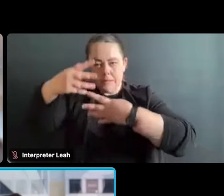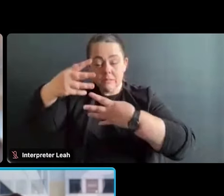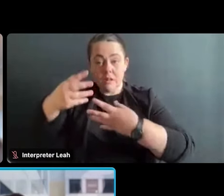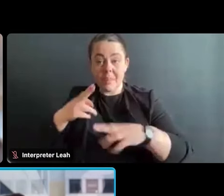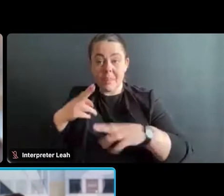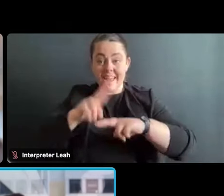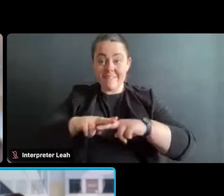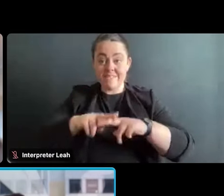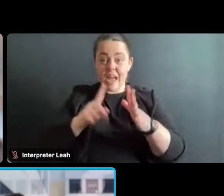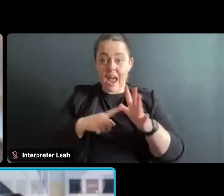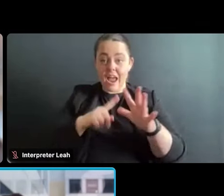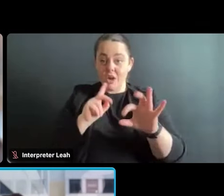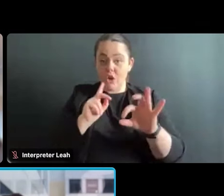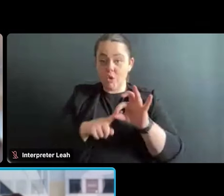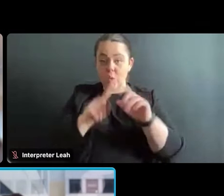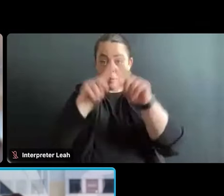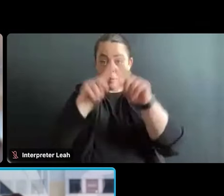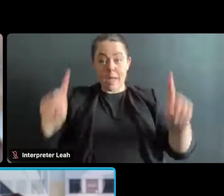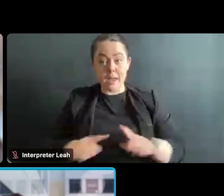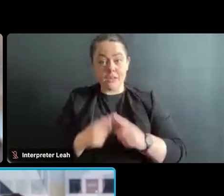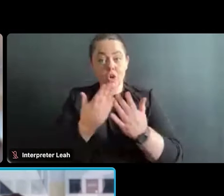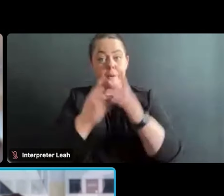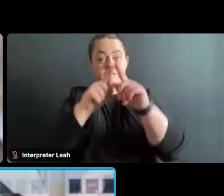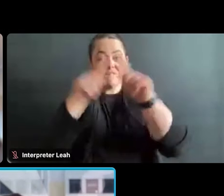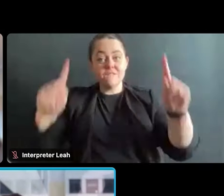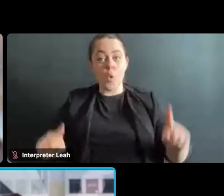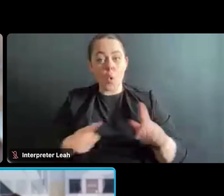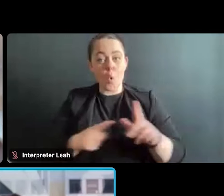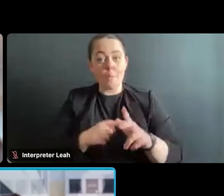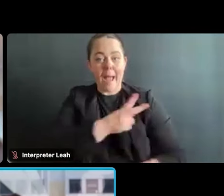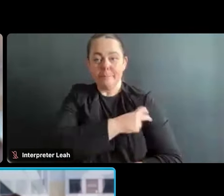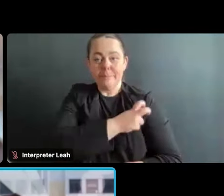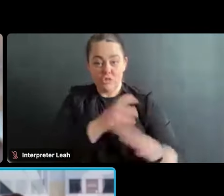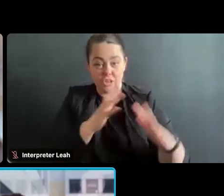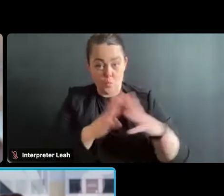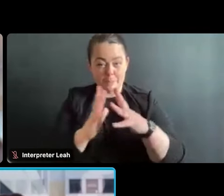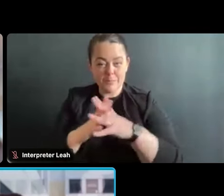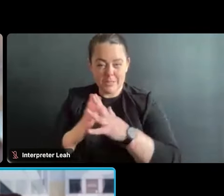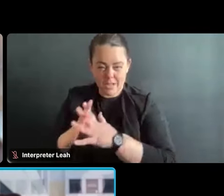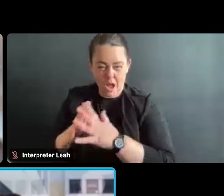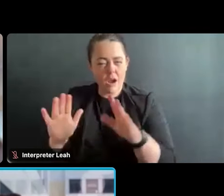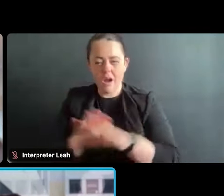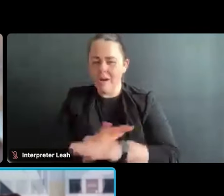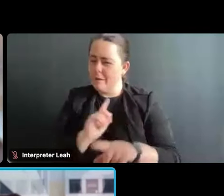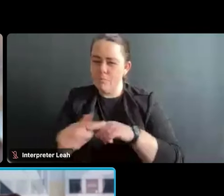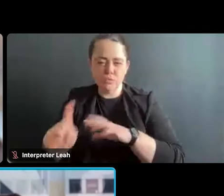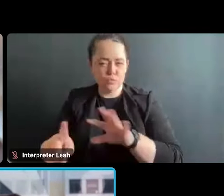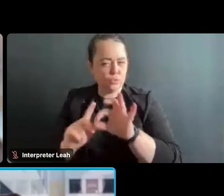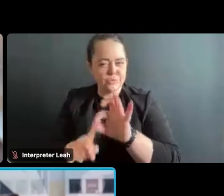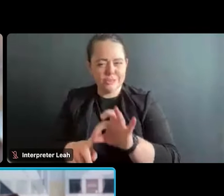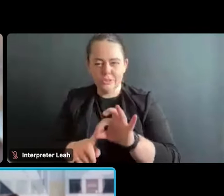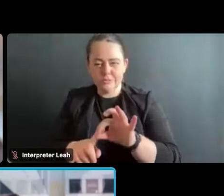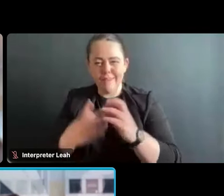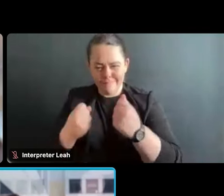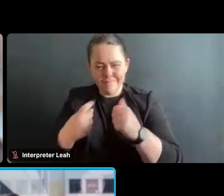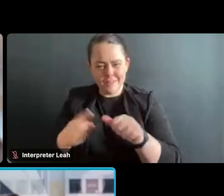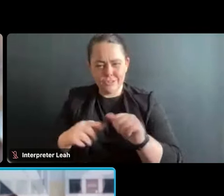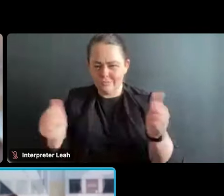have on the Forms Administration website does answer the majority of these questions. So I really